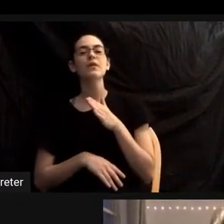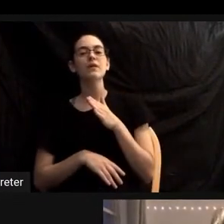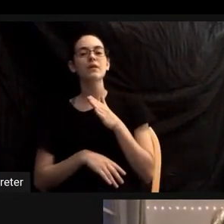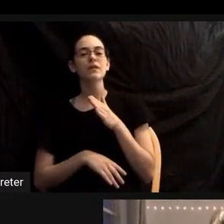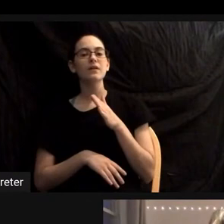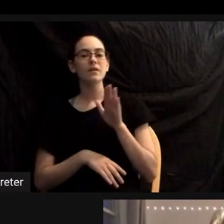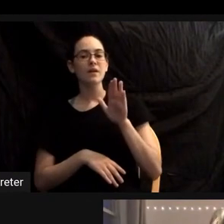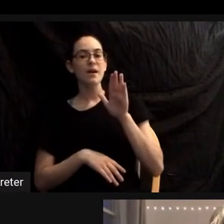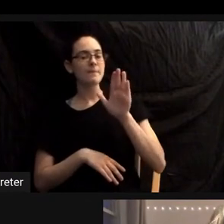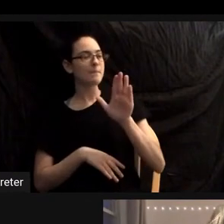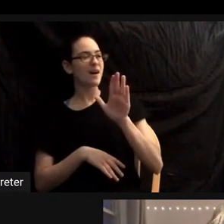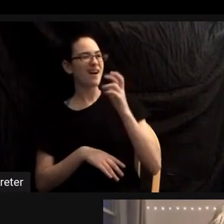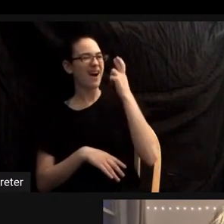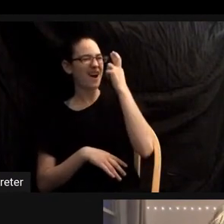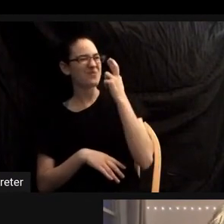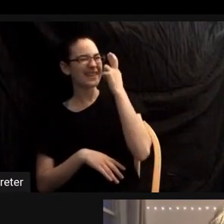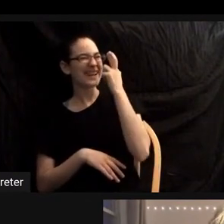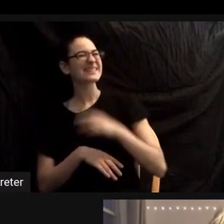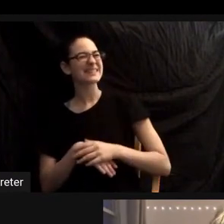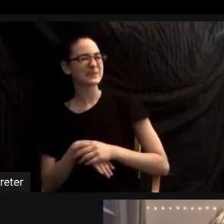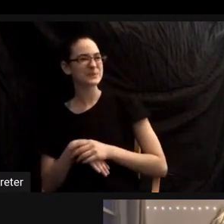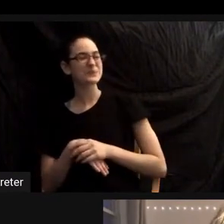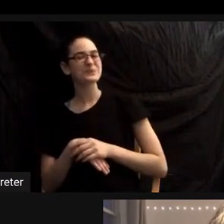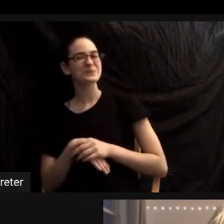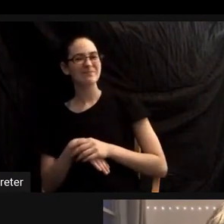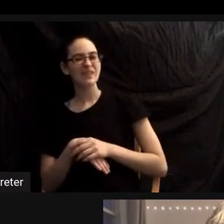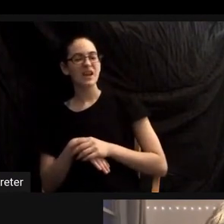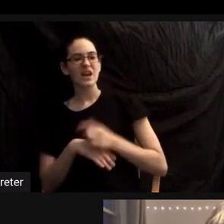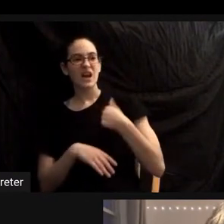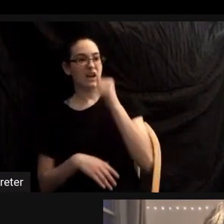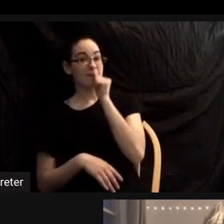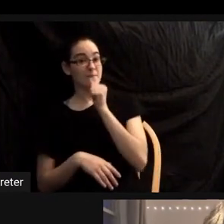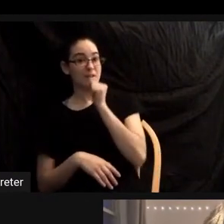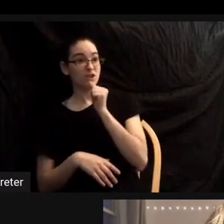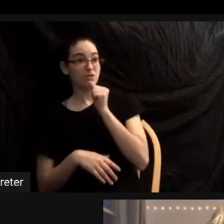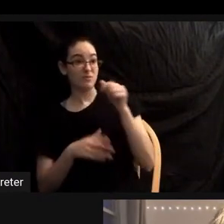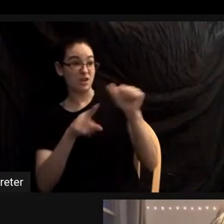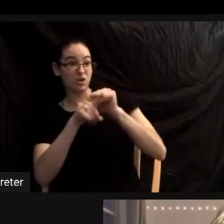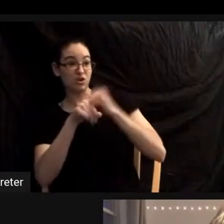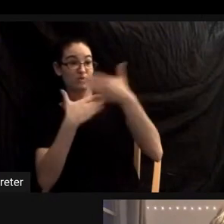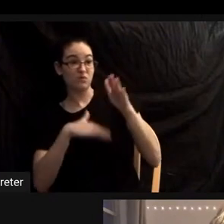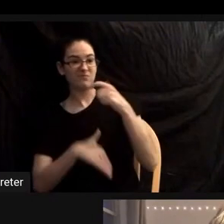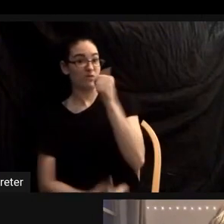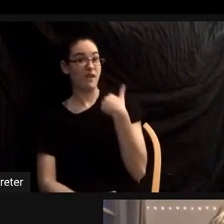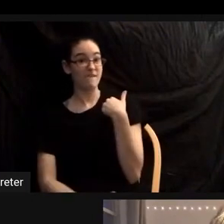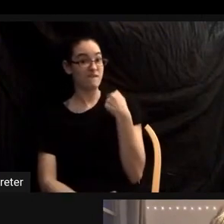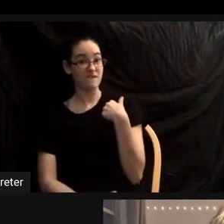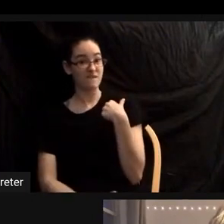But then I realized at one point that I don't actually have patience to be in the rehearsal room or, you